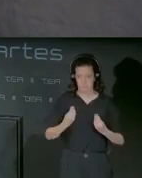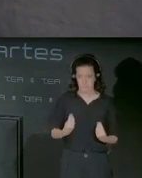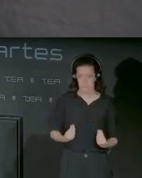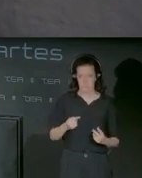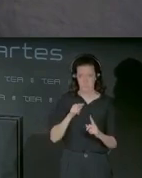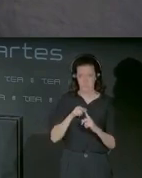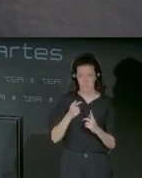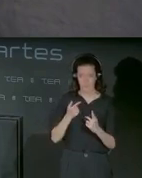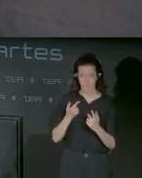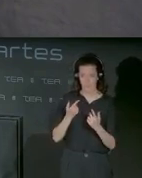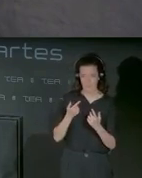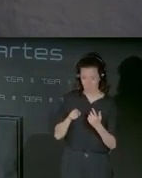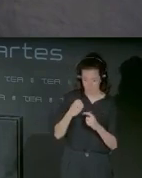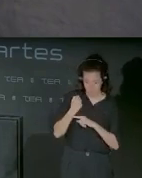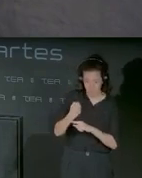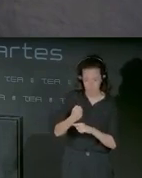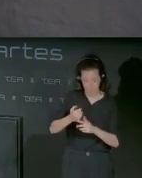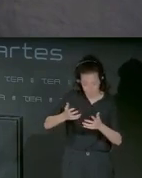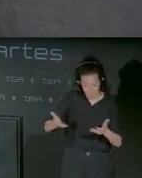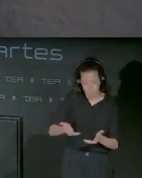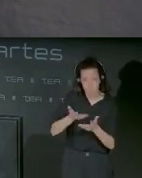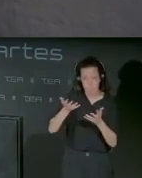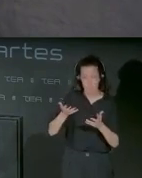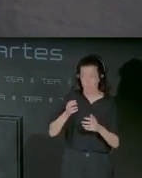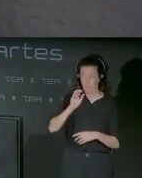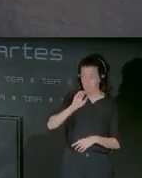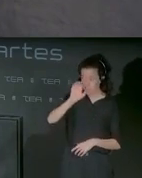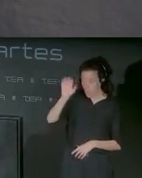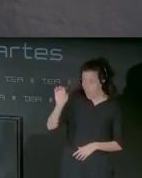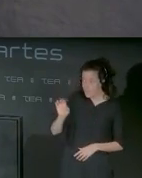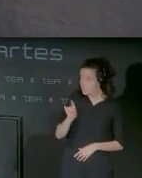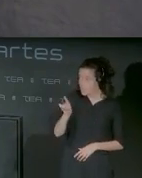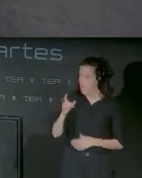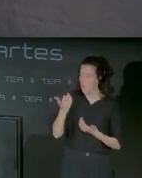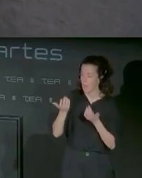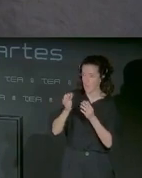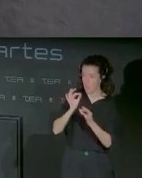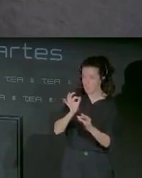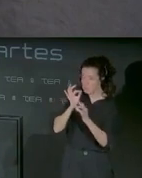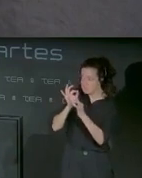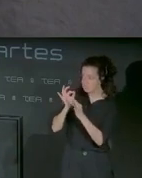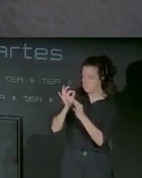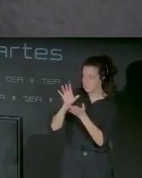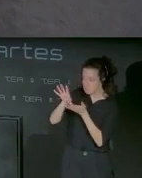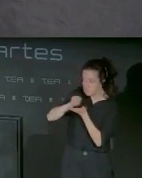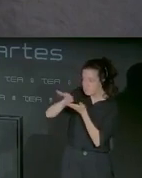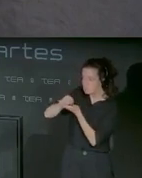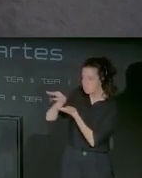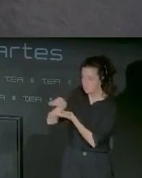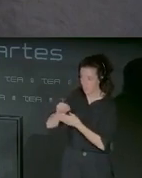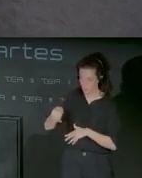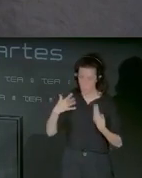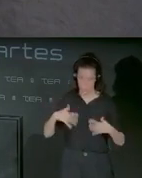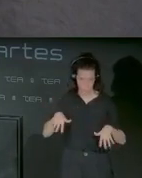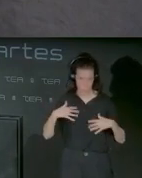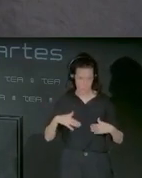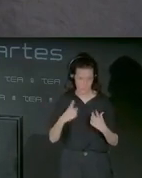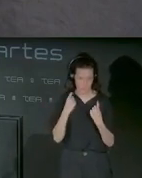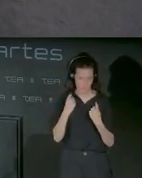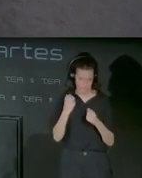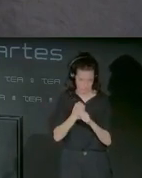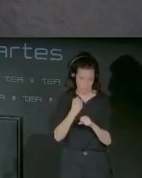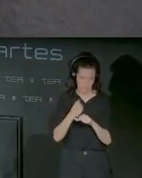So there's still a lot to do. We are slowly approaching the topics that we have